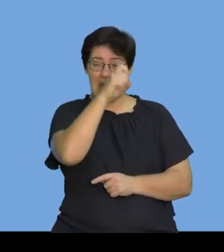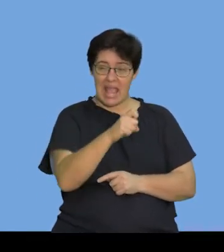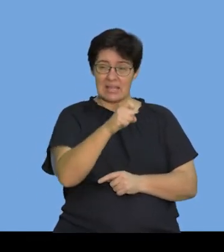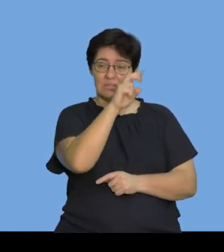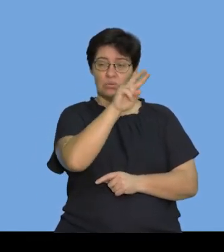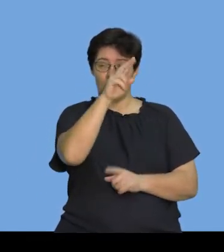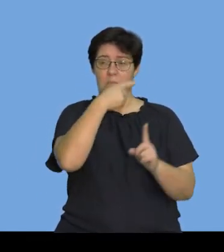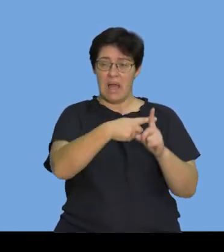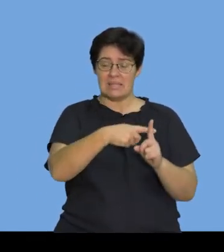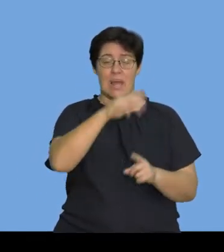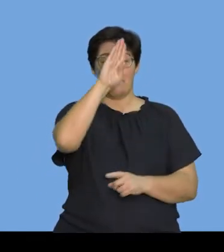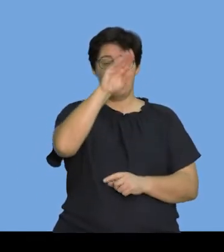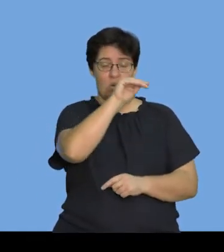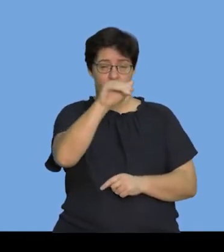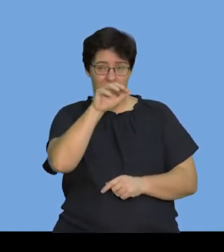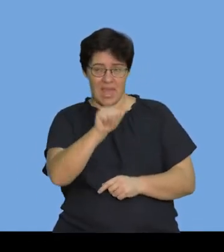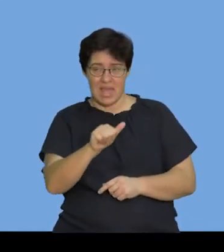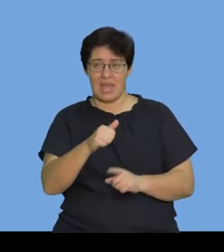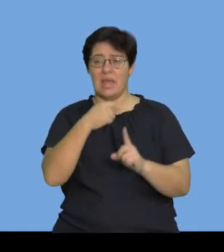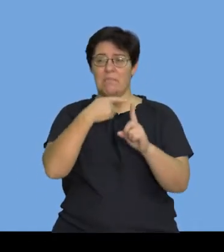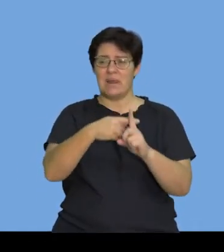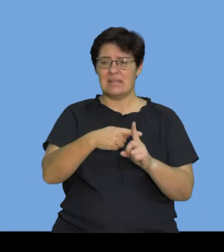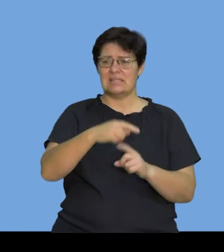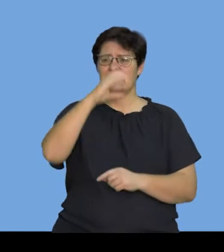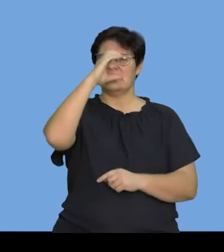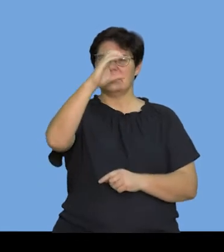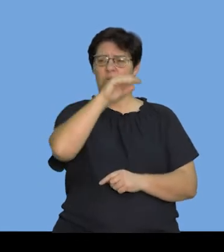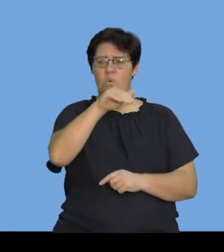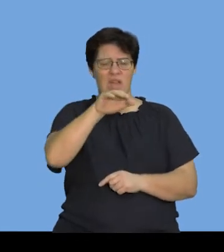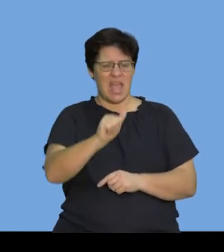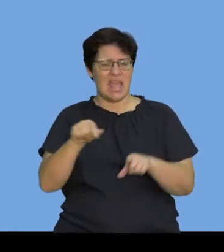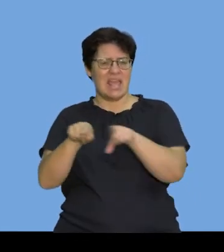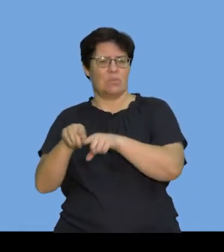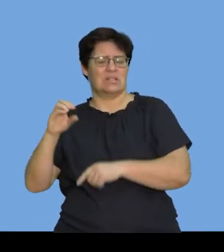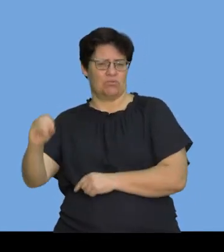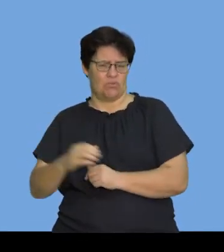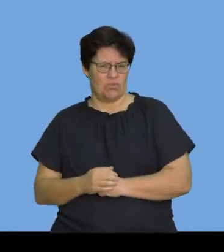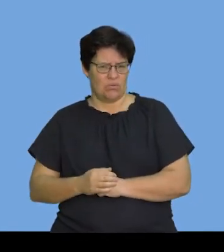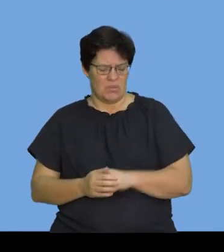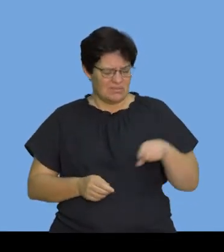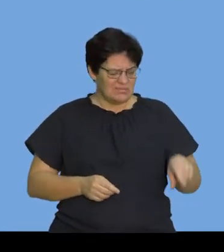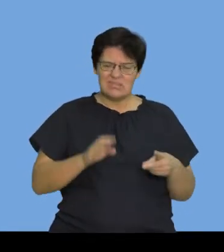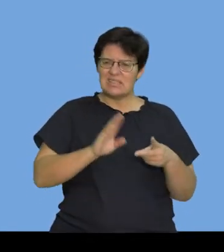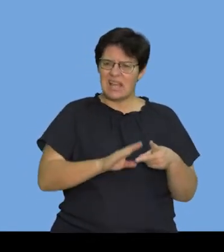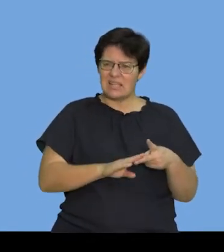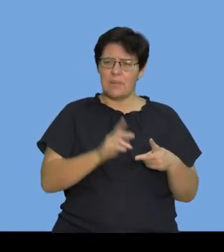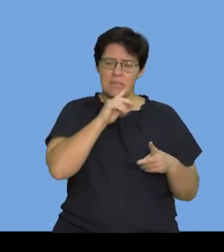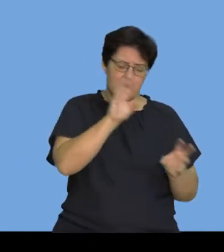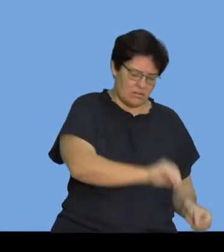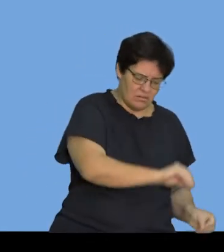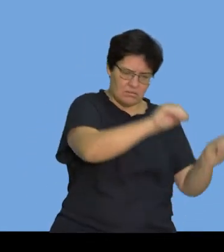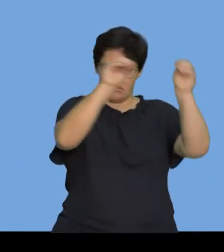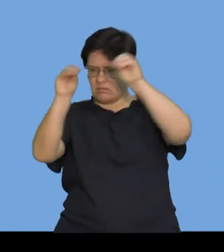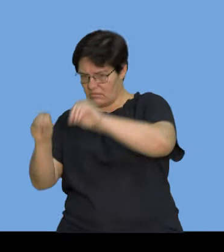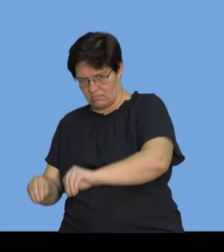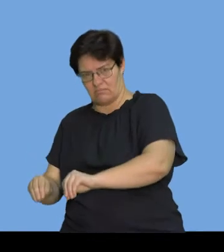a equal to 0. What does this step mean? It just means that take this to the other side. That's what you